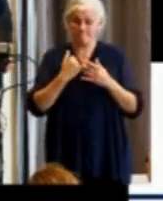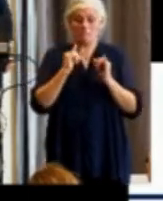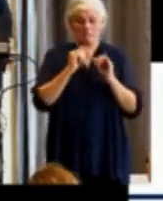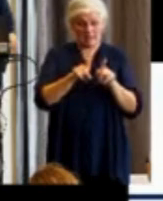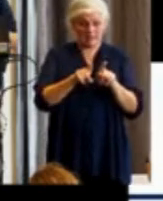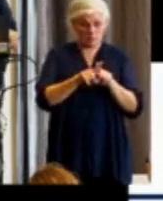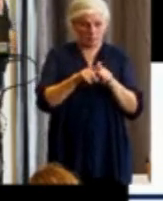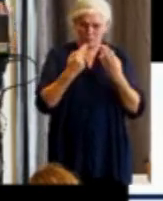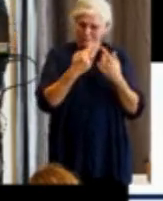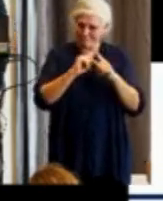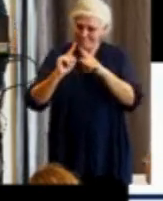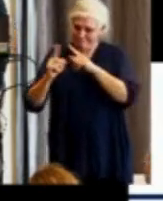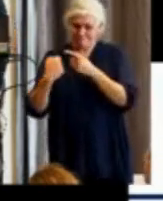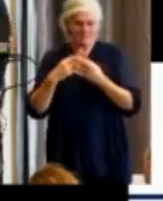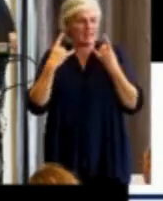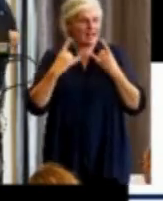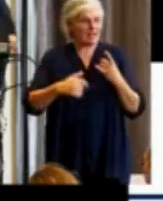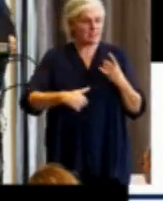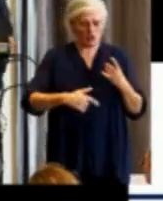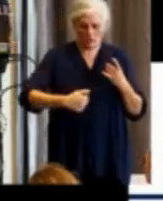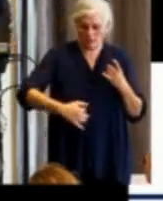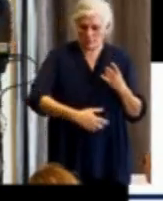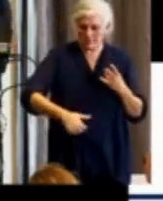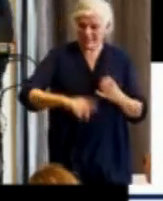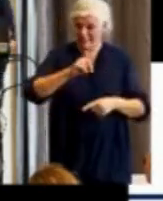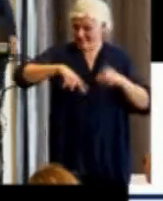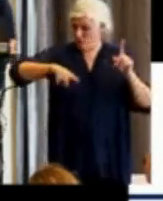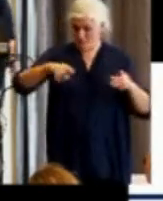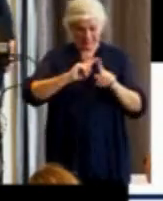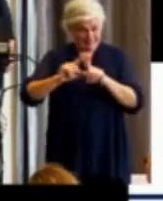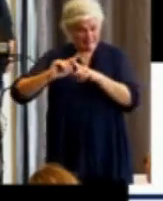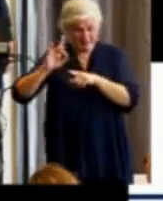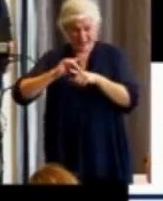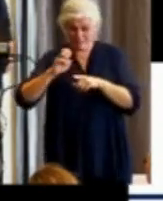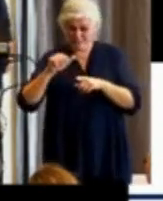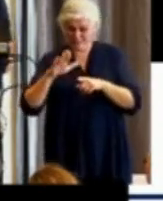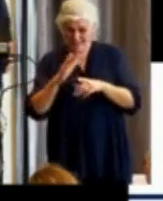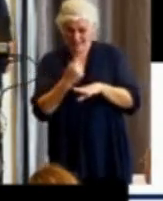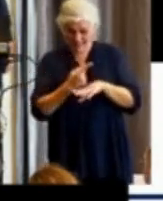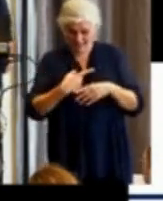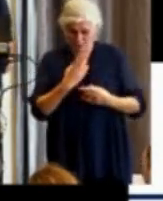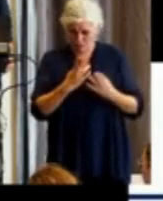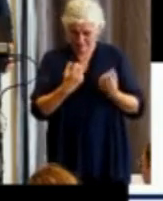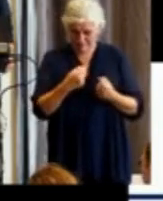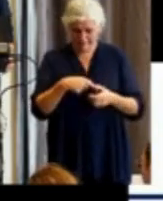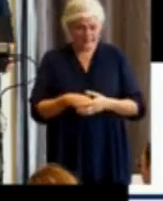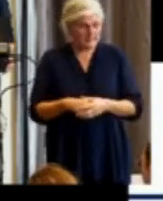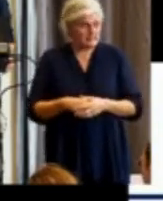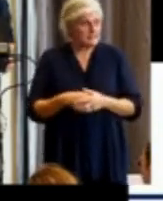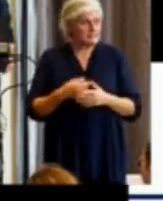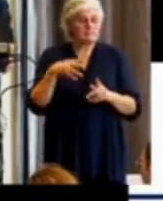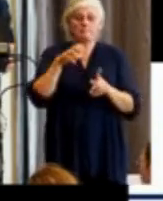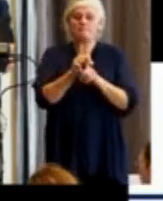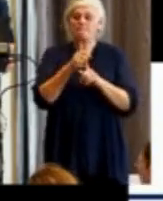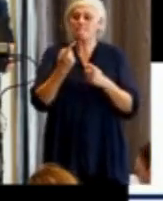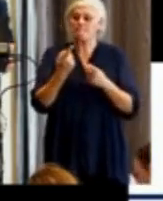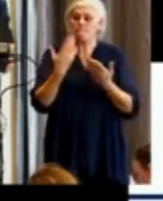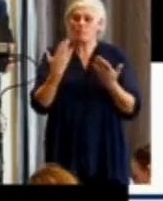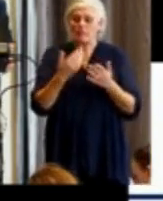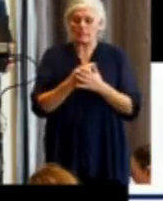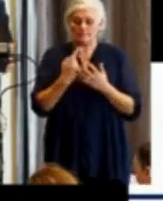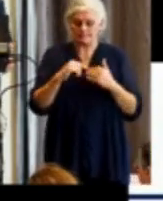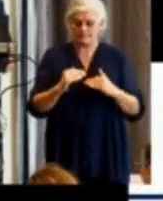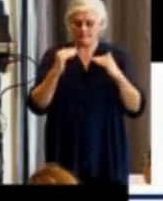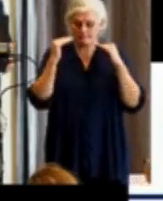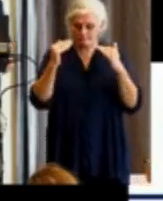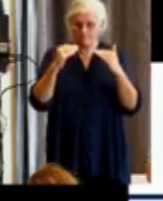itself. A healthy gut microbiome is a diverse gut microbiome. It's recognized to raise